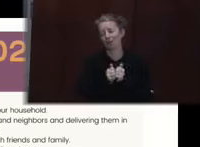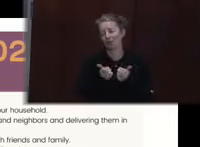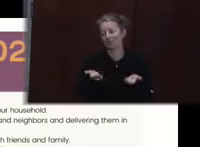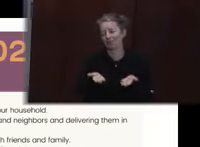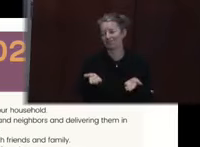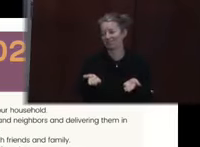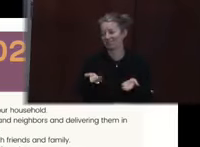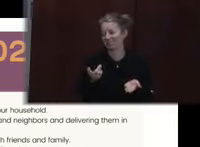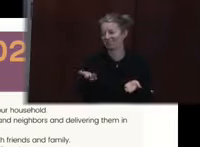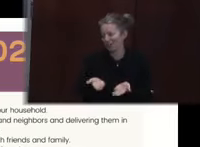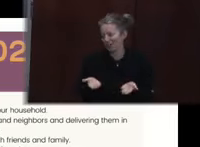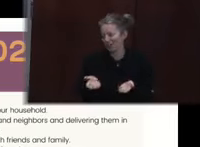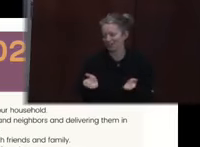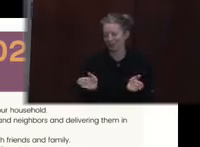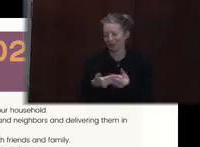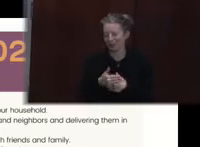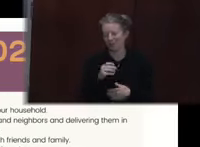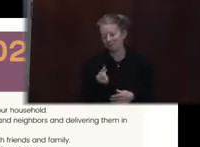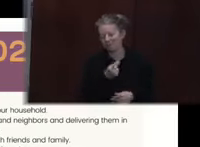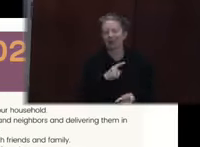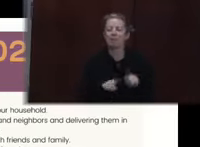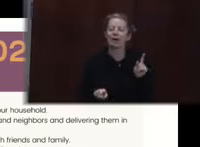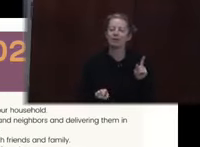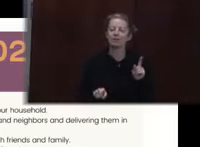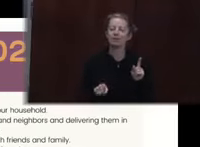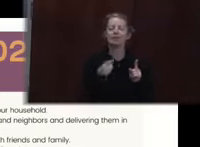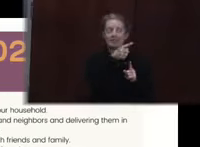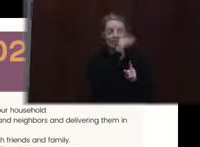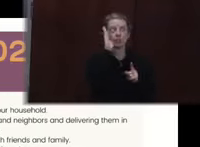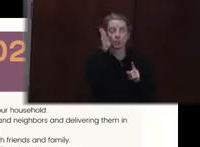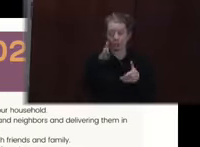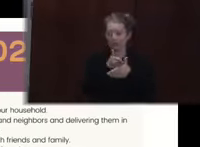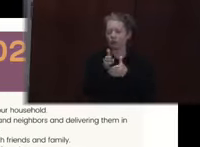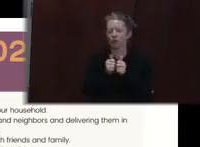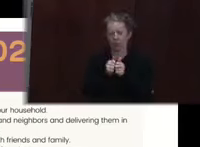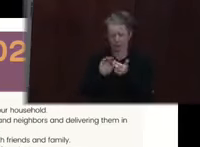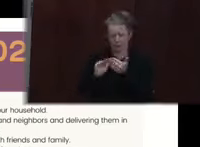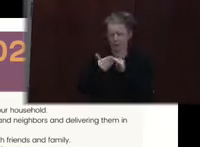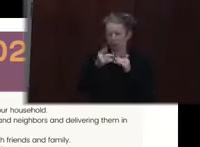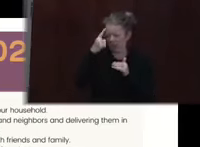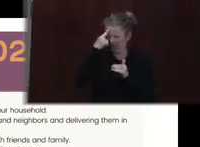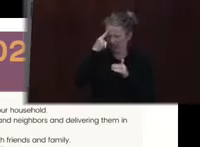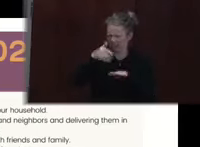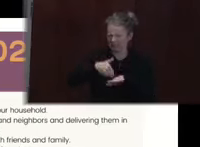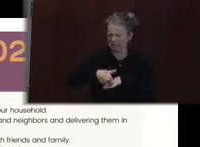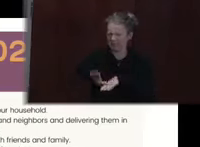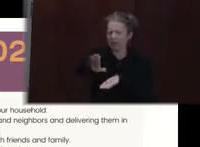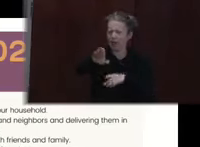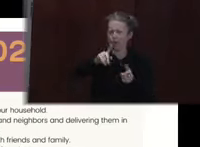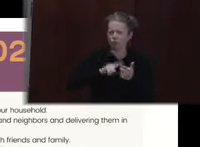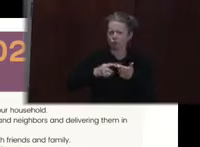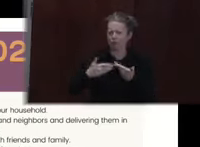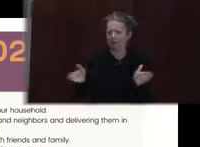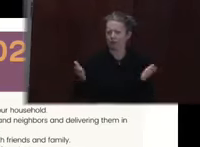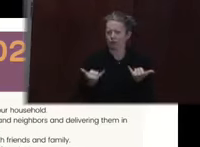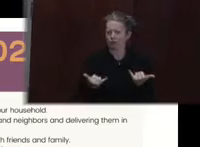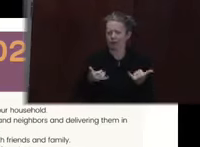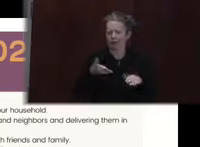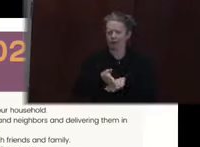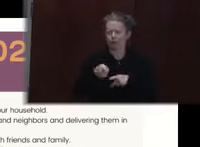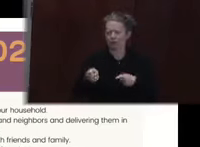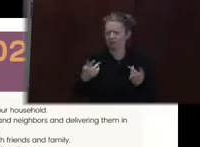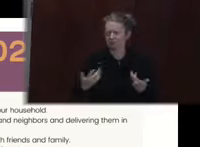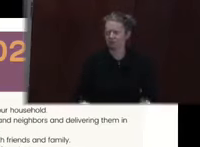credit for that, but it will be pushed out. I believe it's going to be pushed out today after this briefing, and